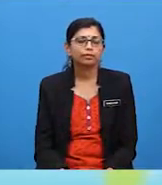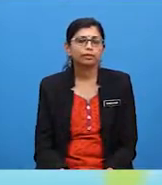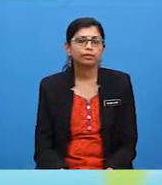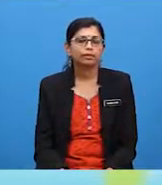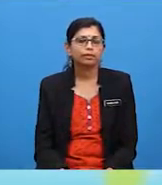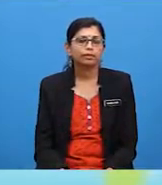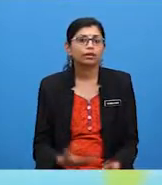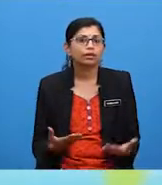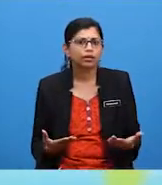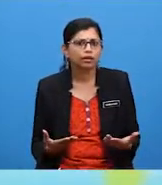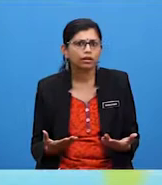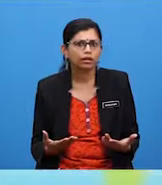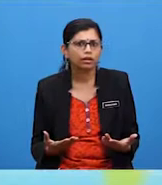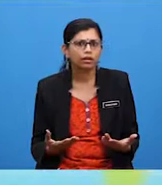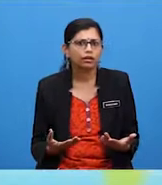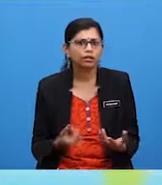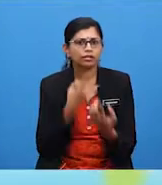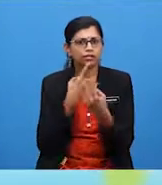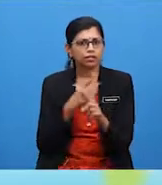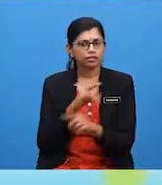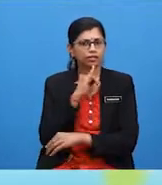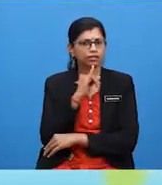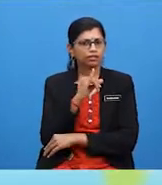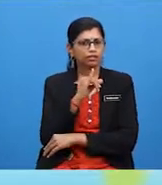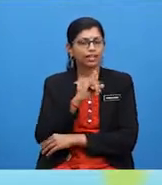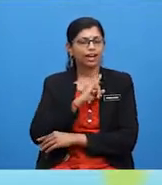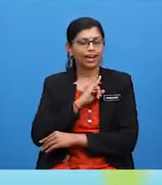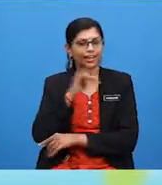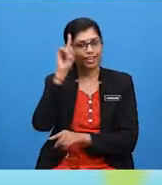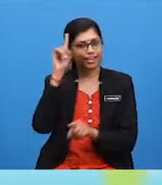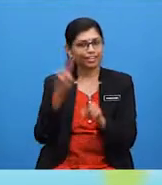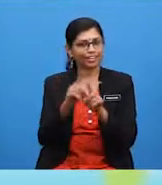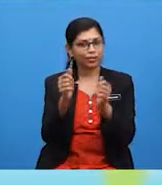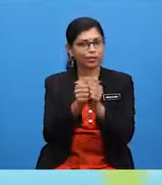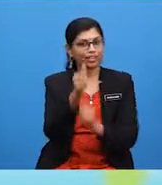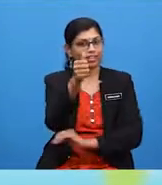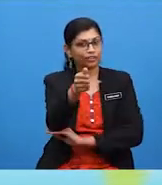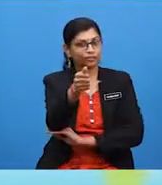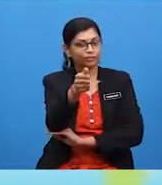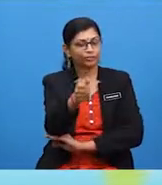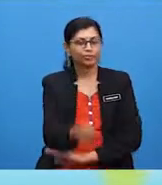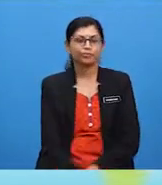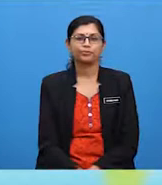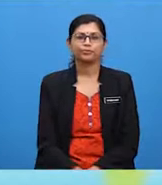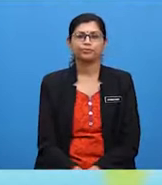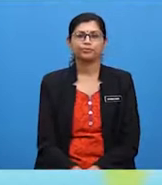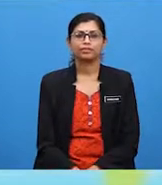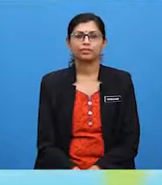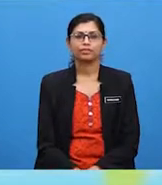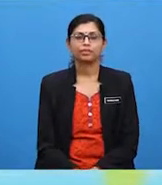"Yes, the answer is, I agree with you," or